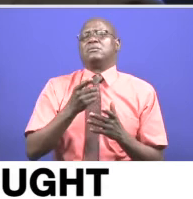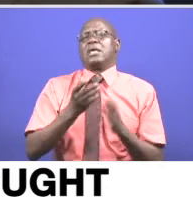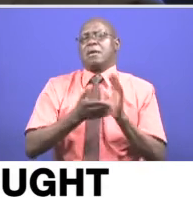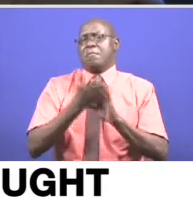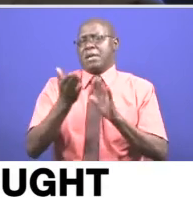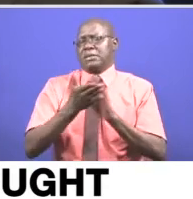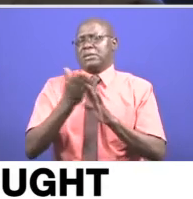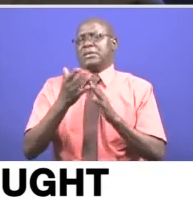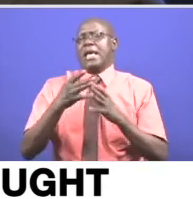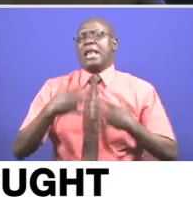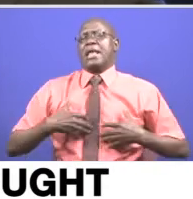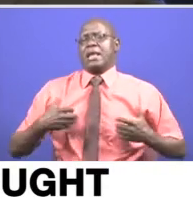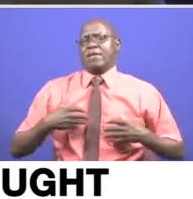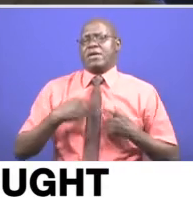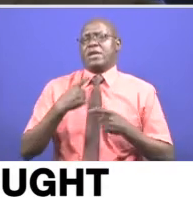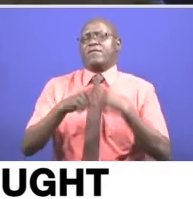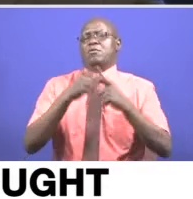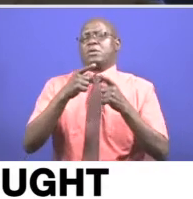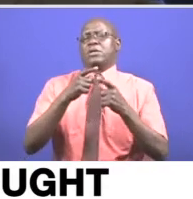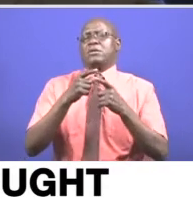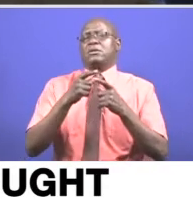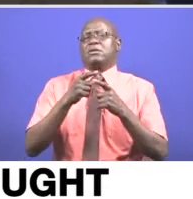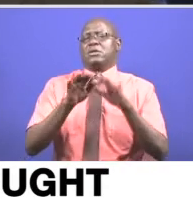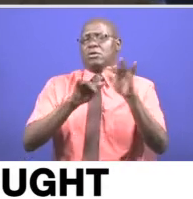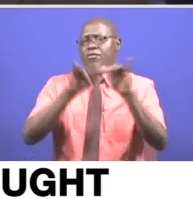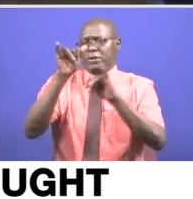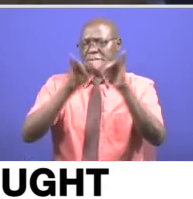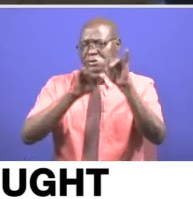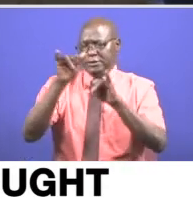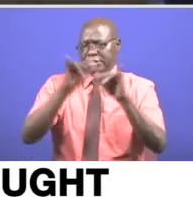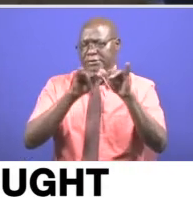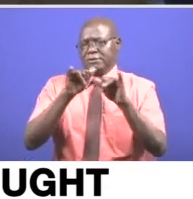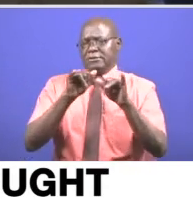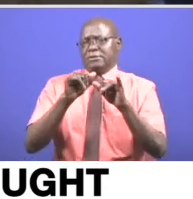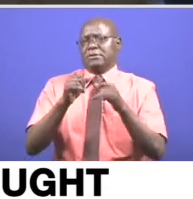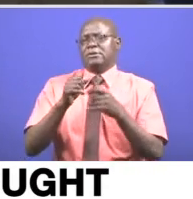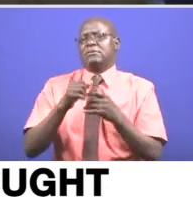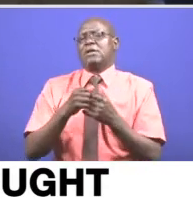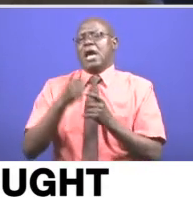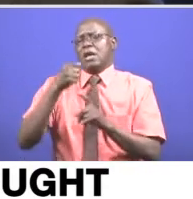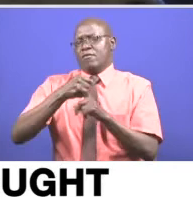Development Overseas, and in partnership with Social Action and Advocacy,